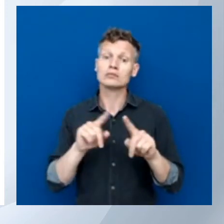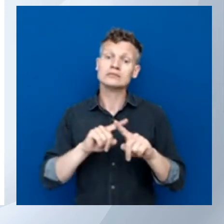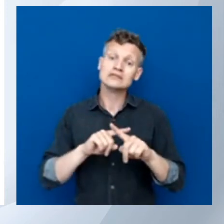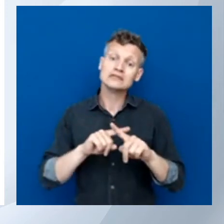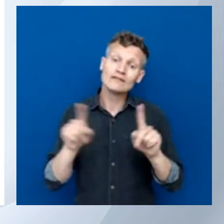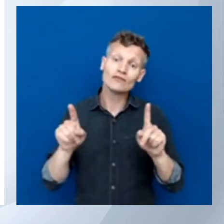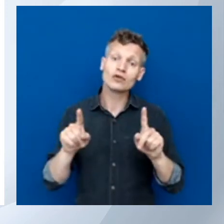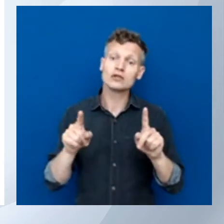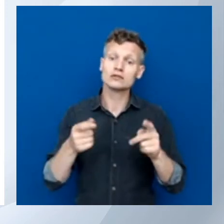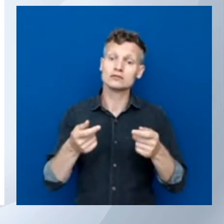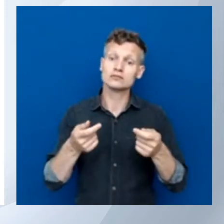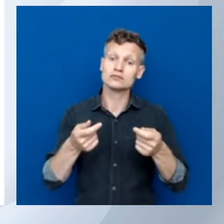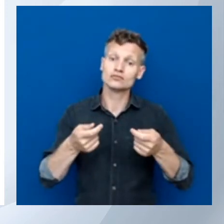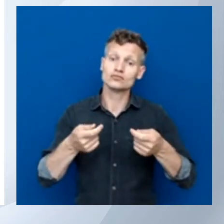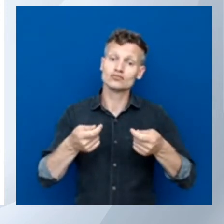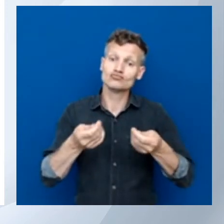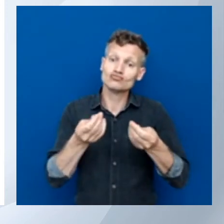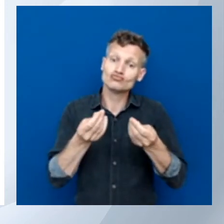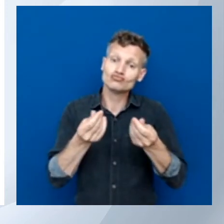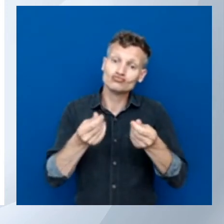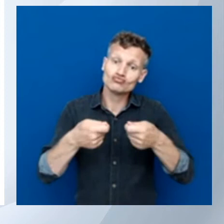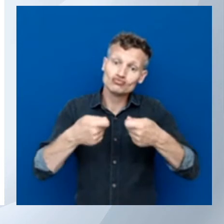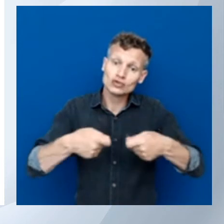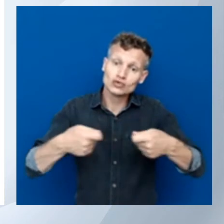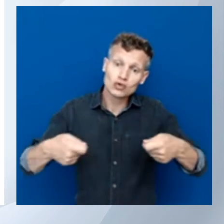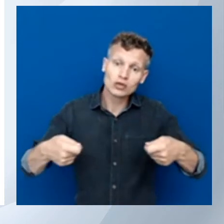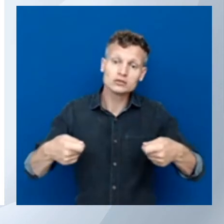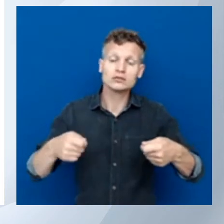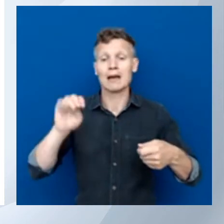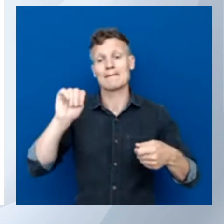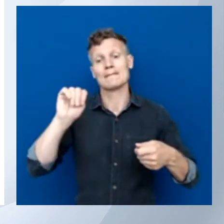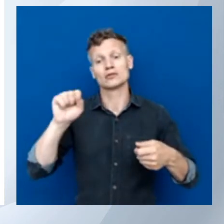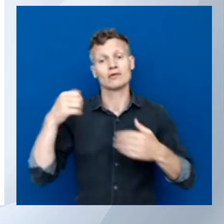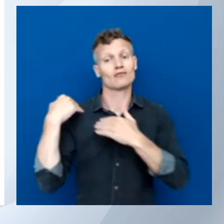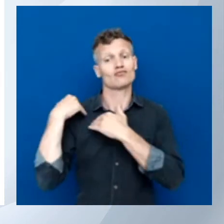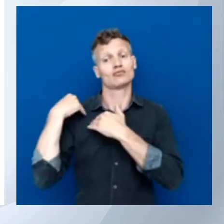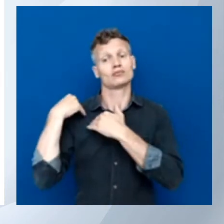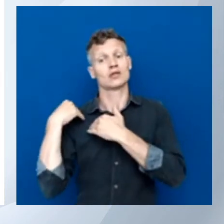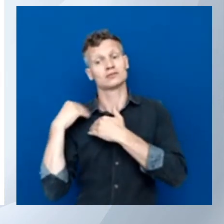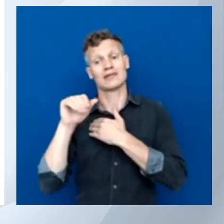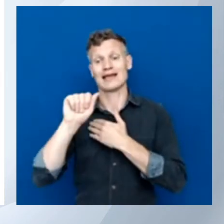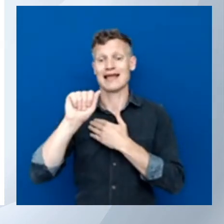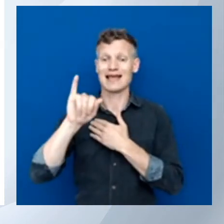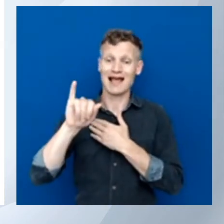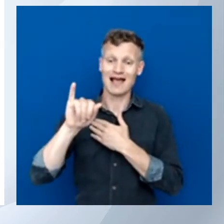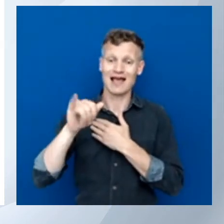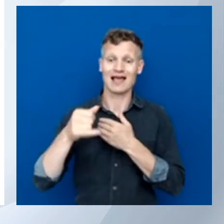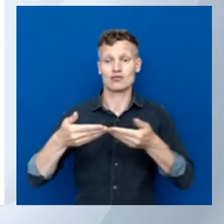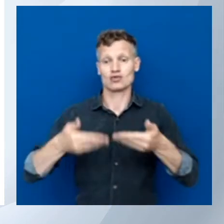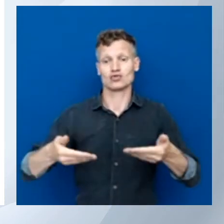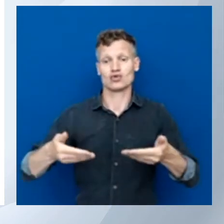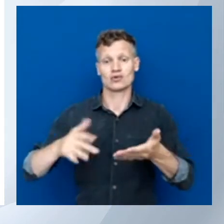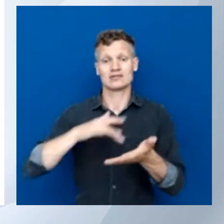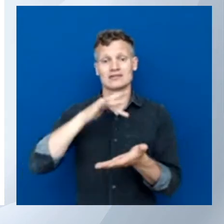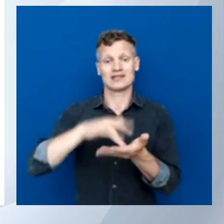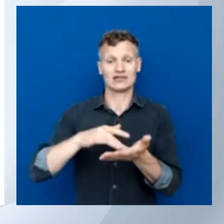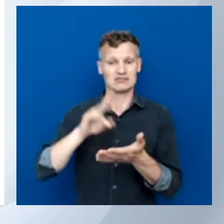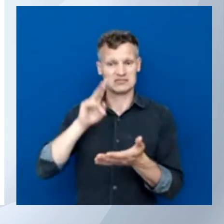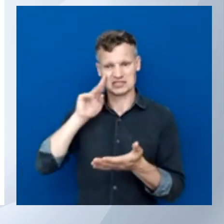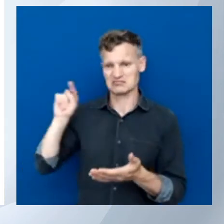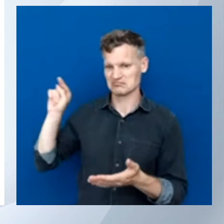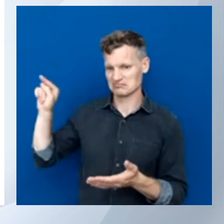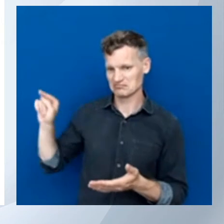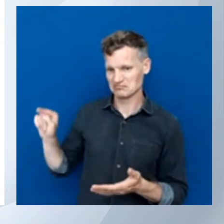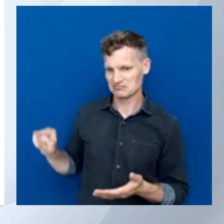both Microsoft Responsible AI Resource Center and Interpretability as well. And if you have